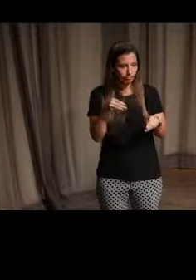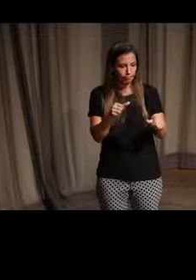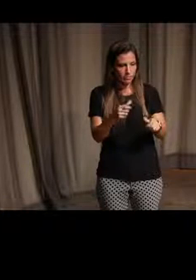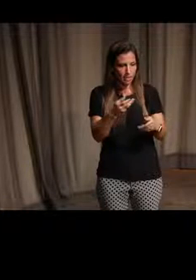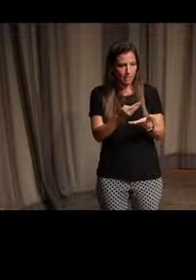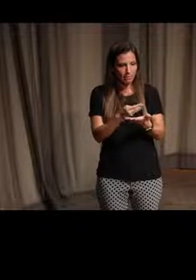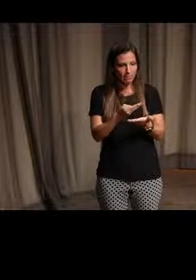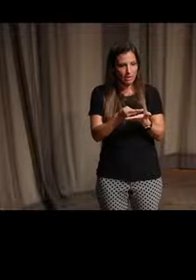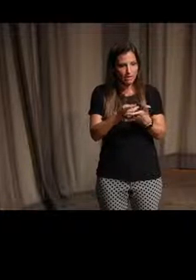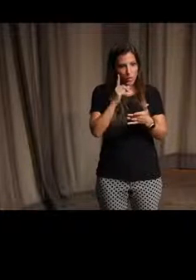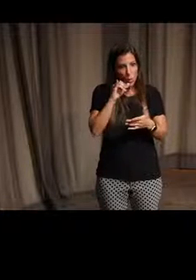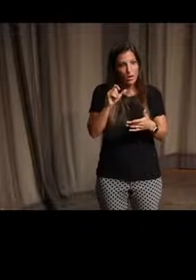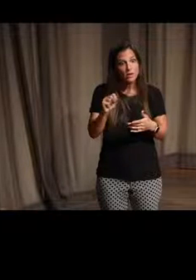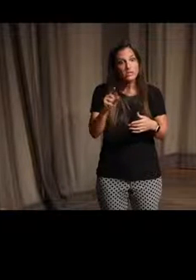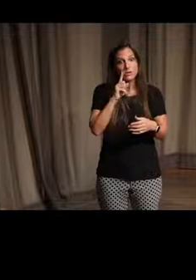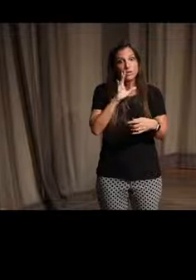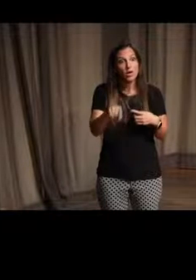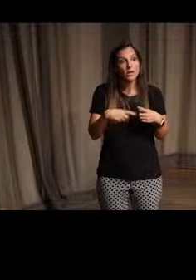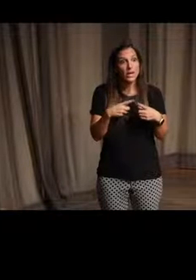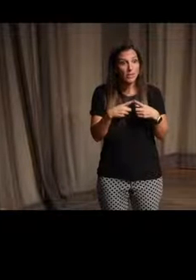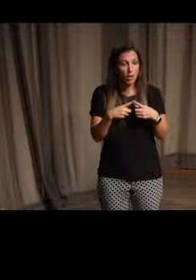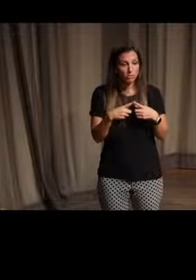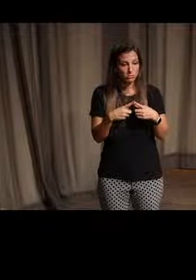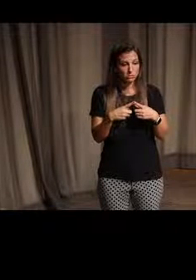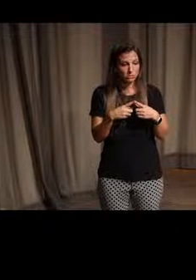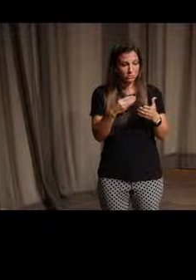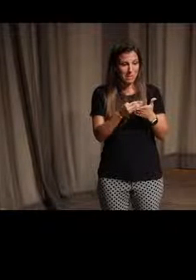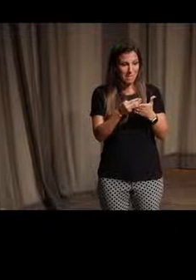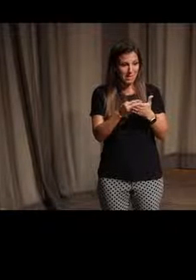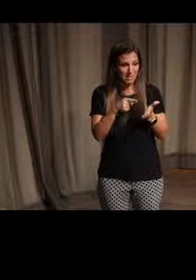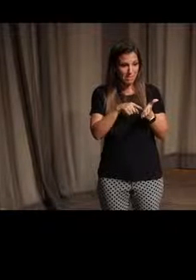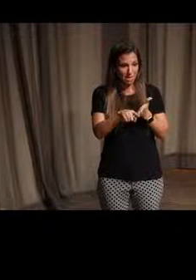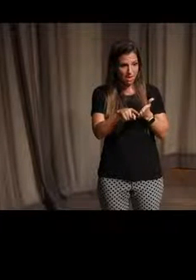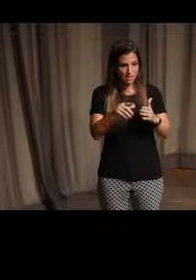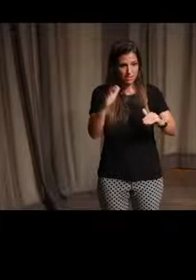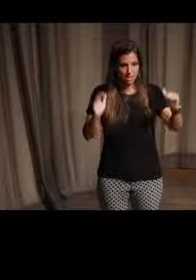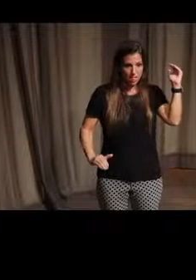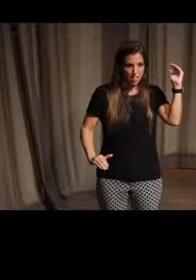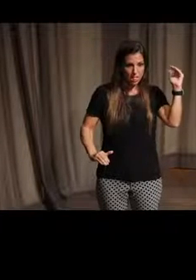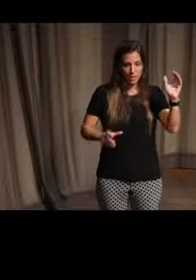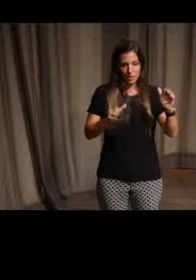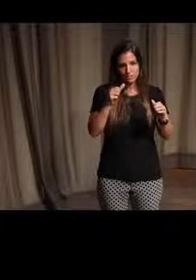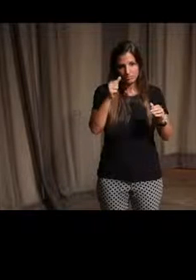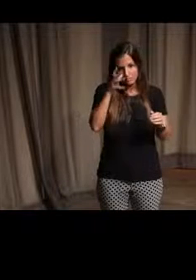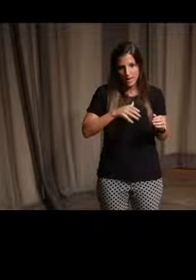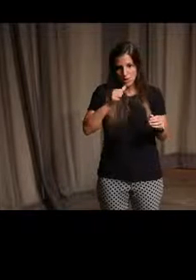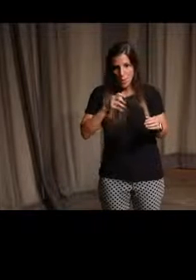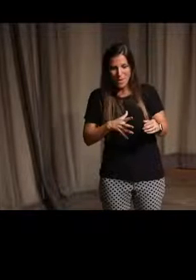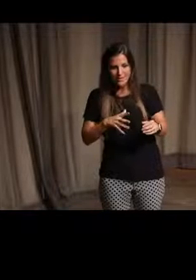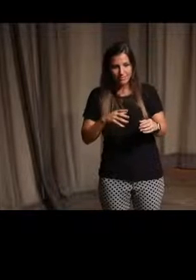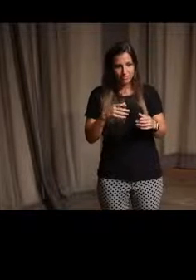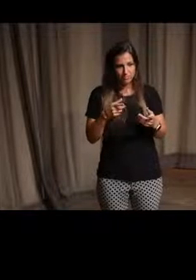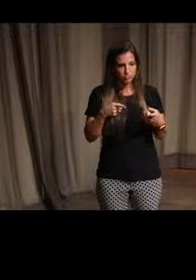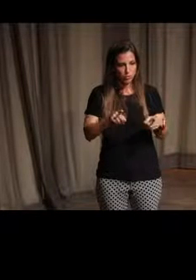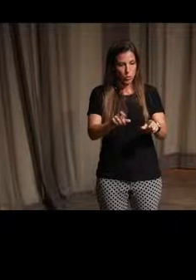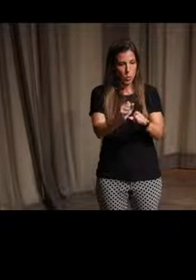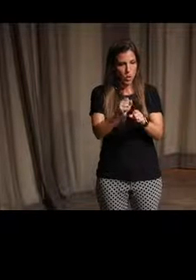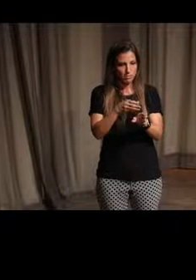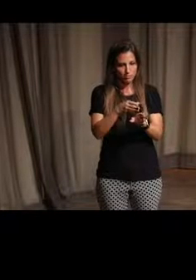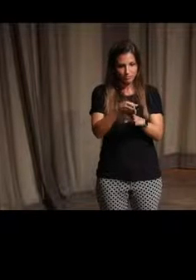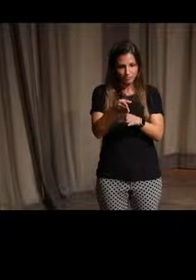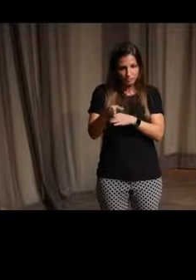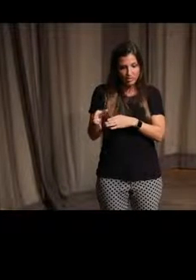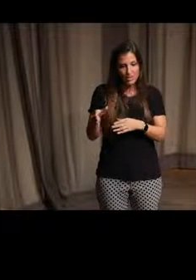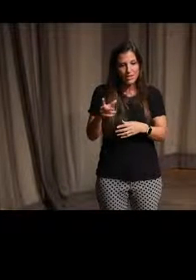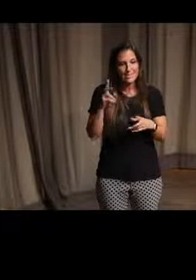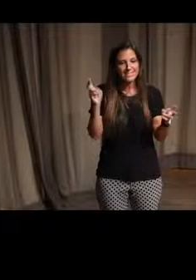Women in Labor talks about the wage in pay between men and women in the workforce. So the issue,